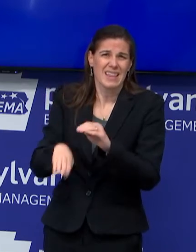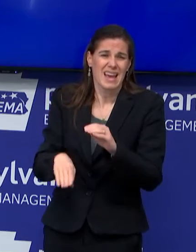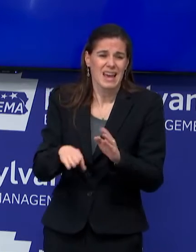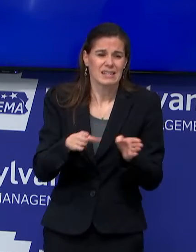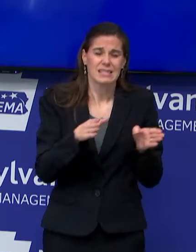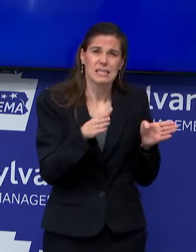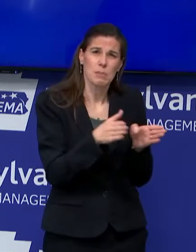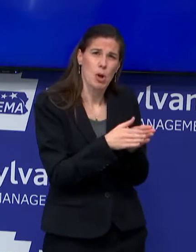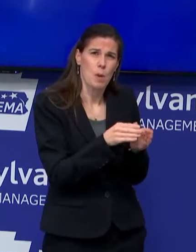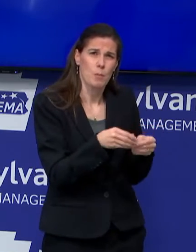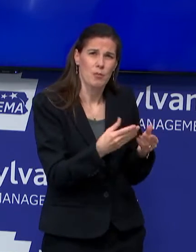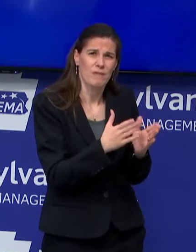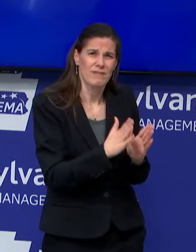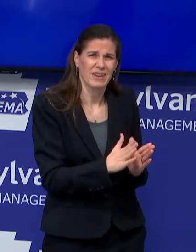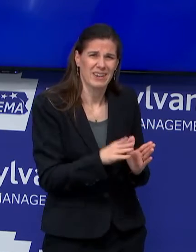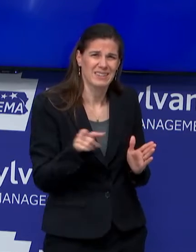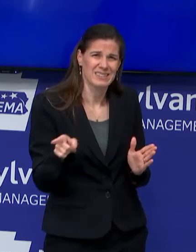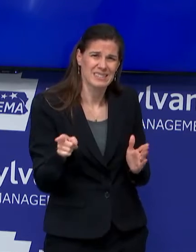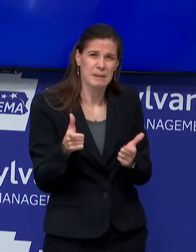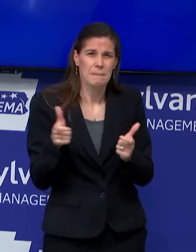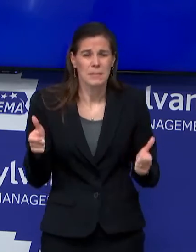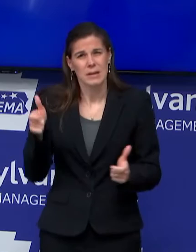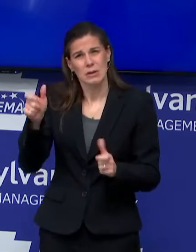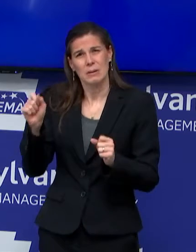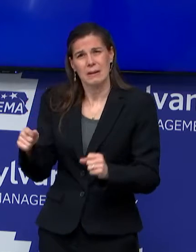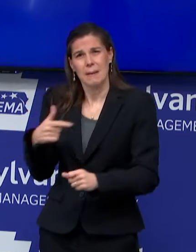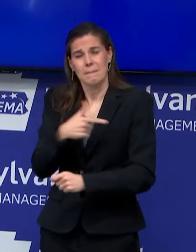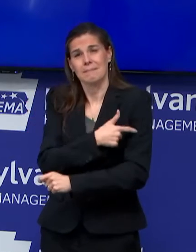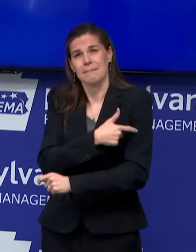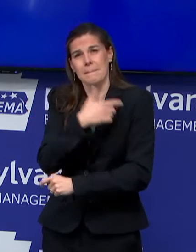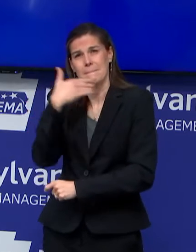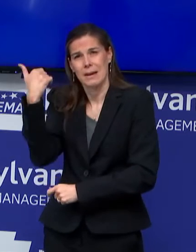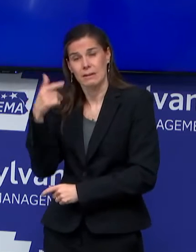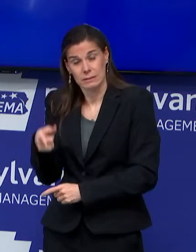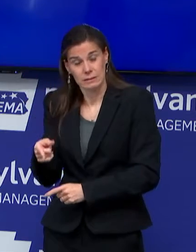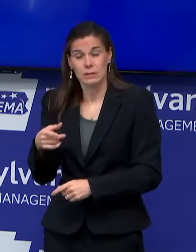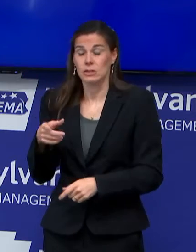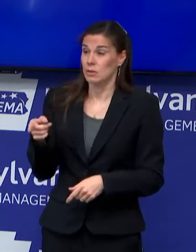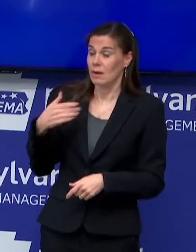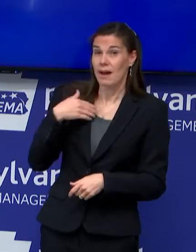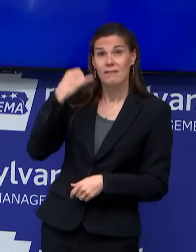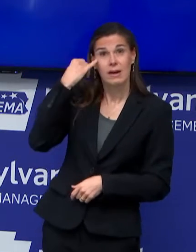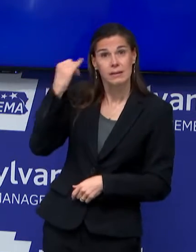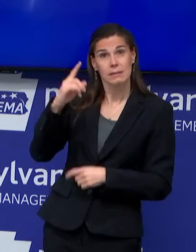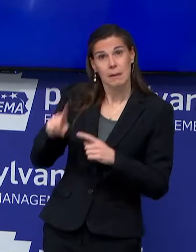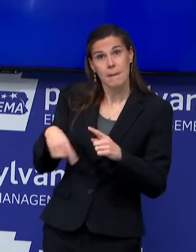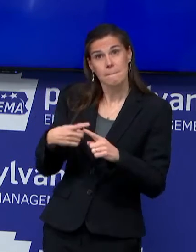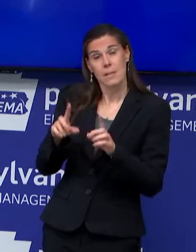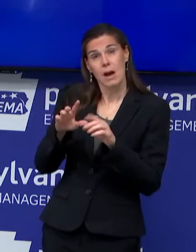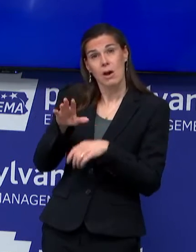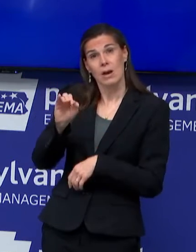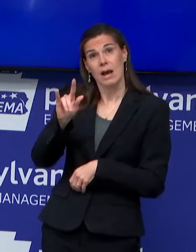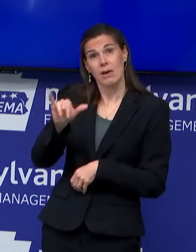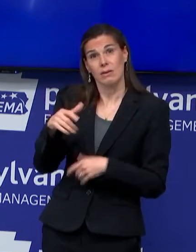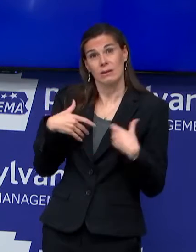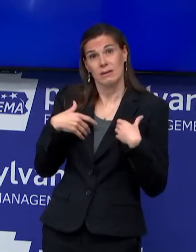smaller providers. What do you think of the idea of county health